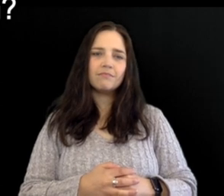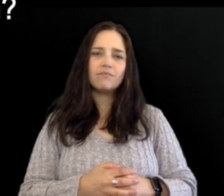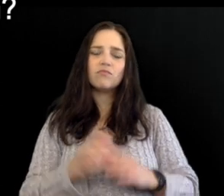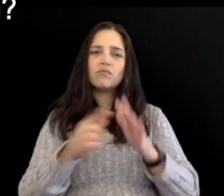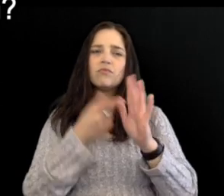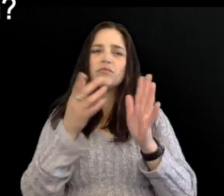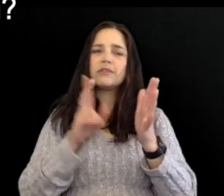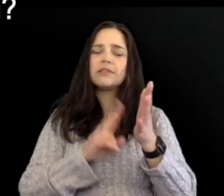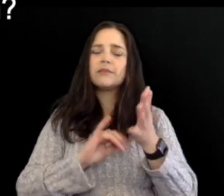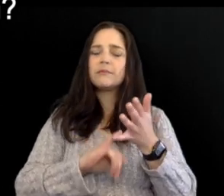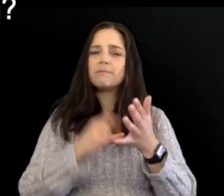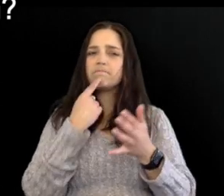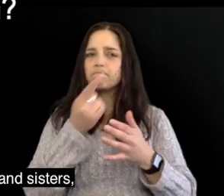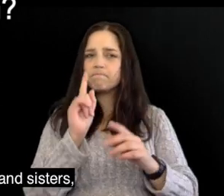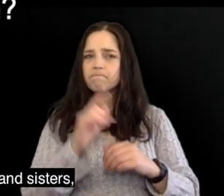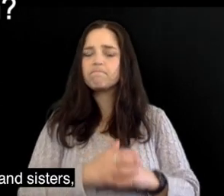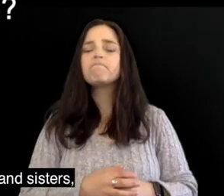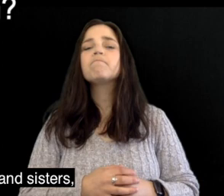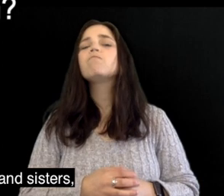James writes,